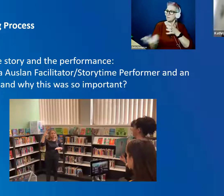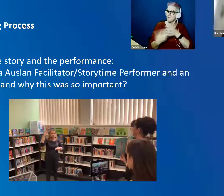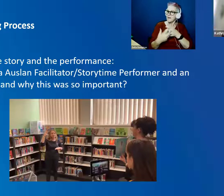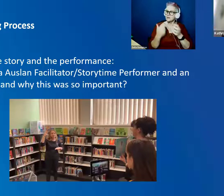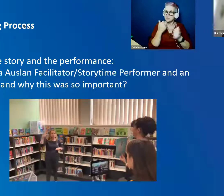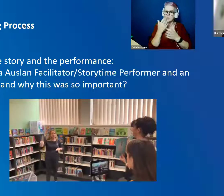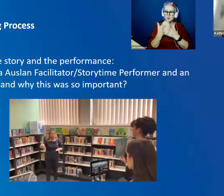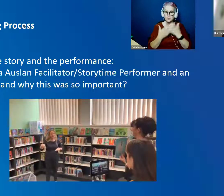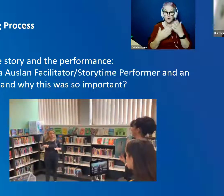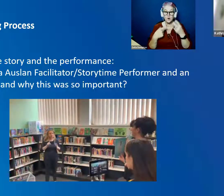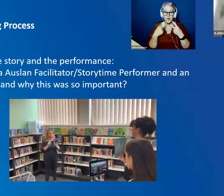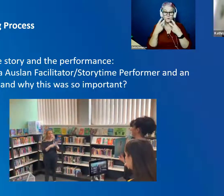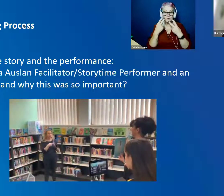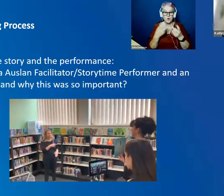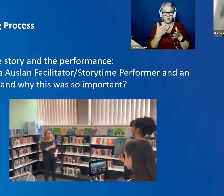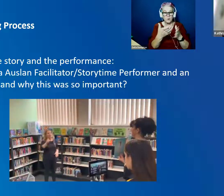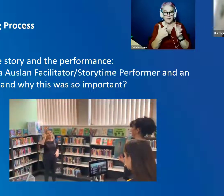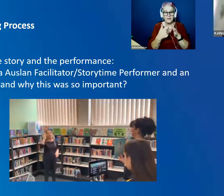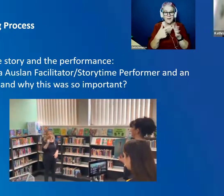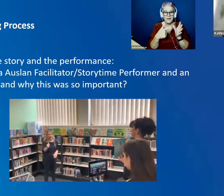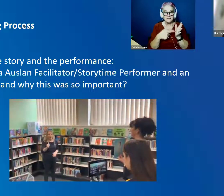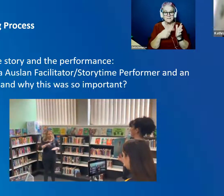Kate.